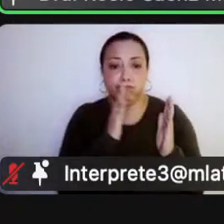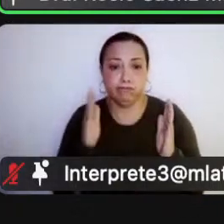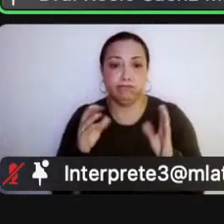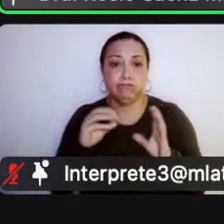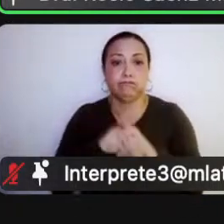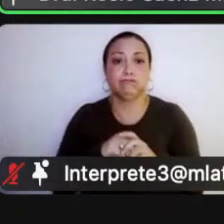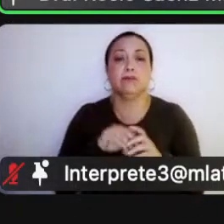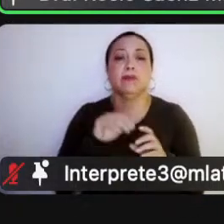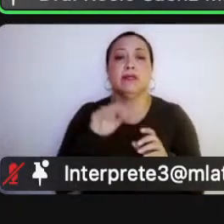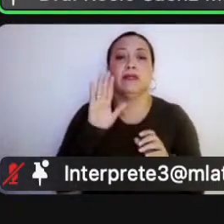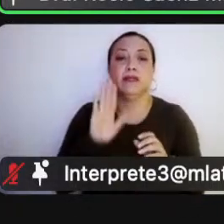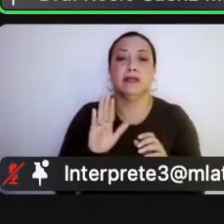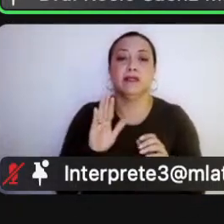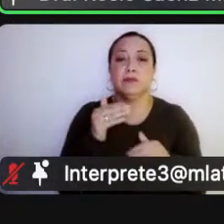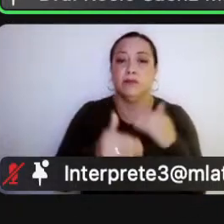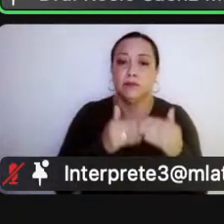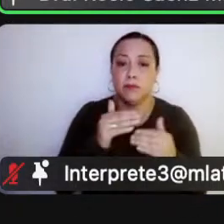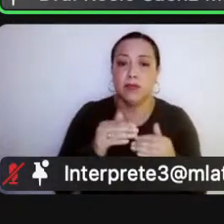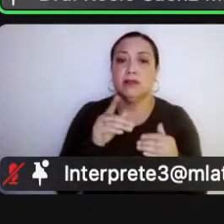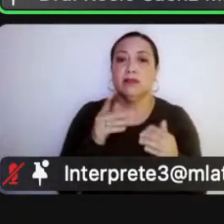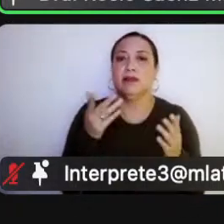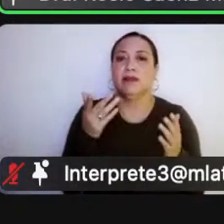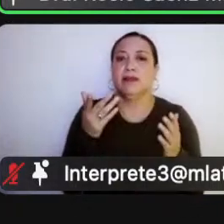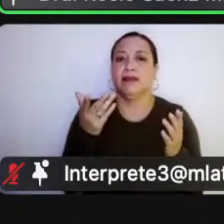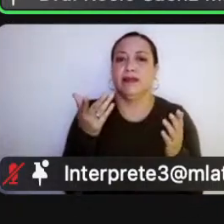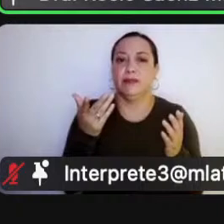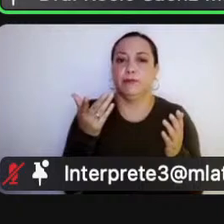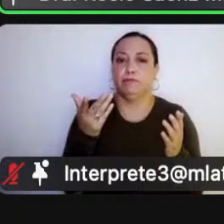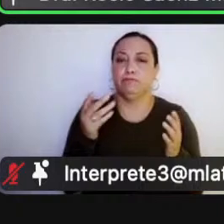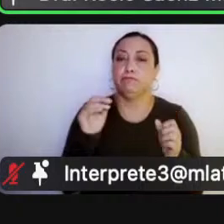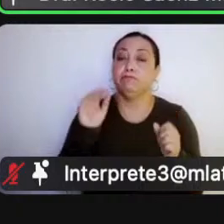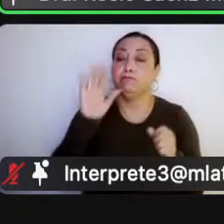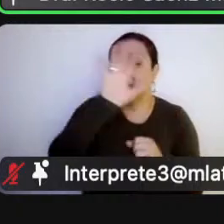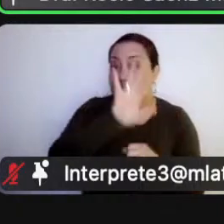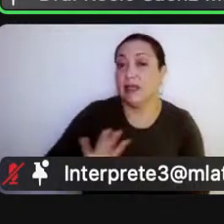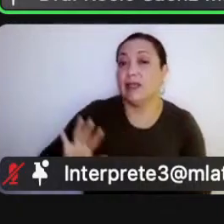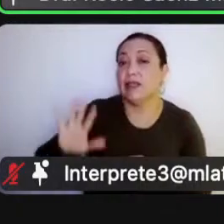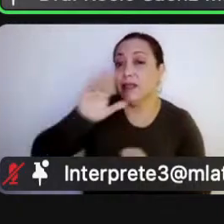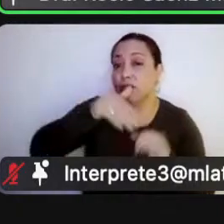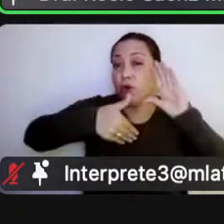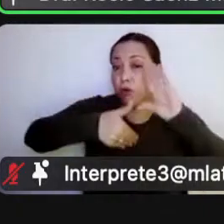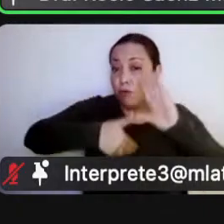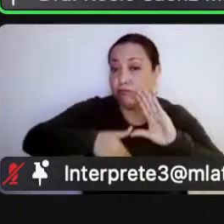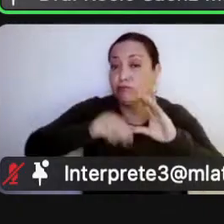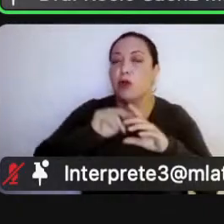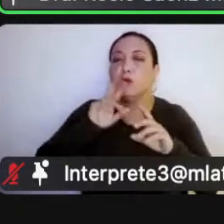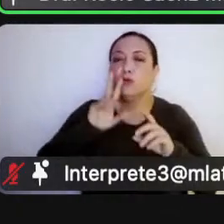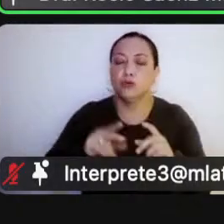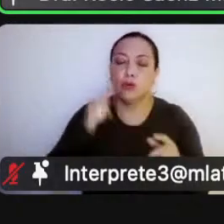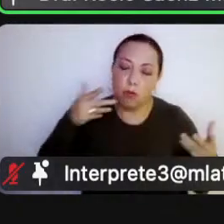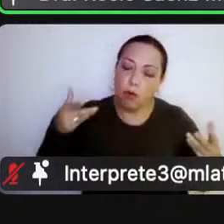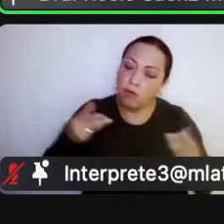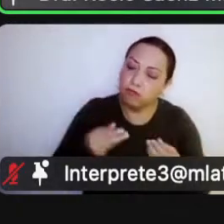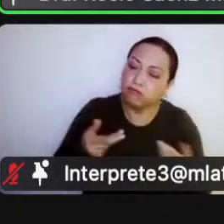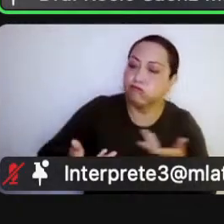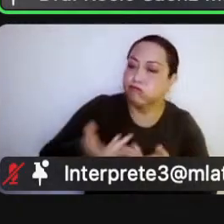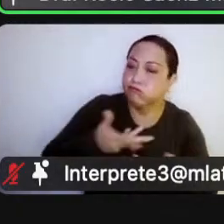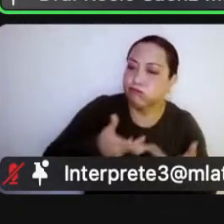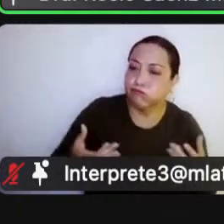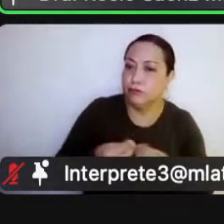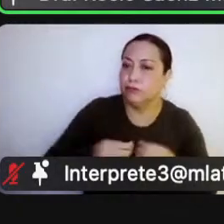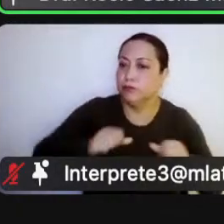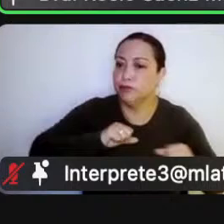And today, starting with this first step in the region in a very collaborative